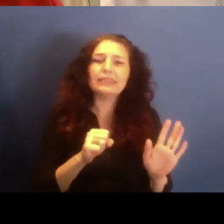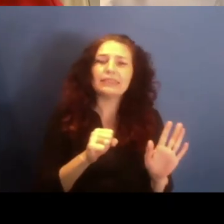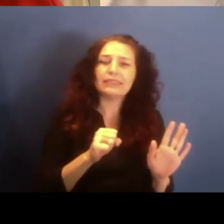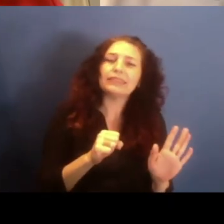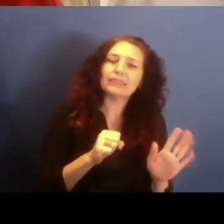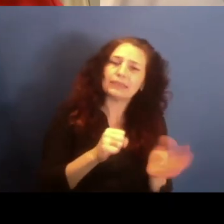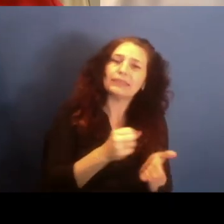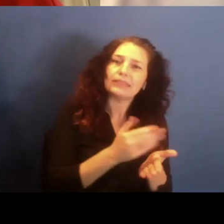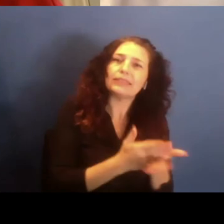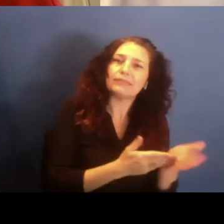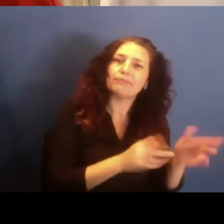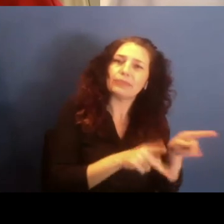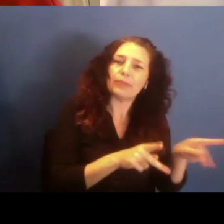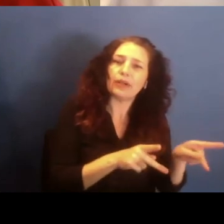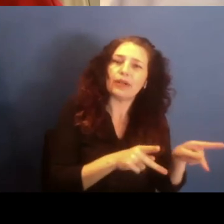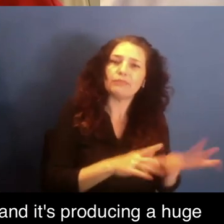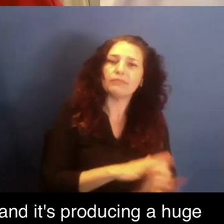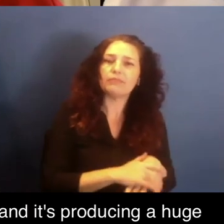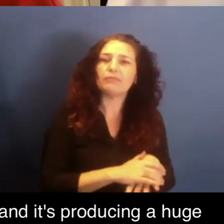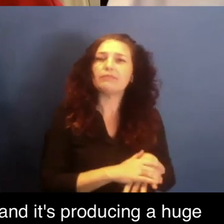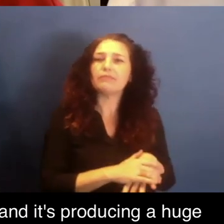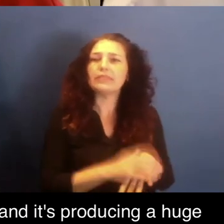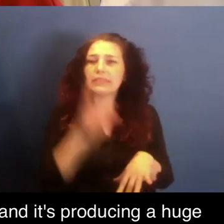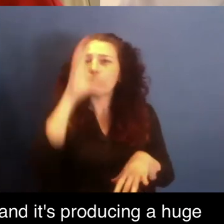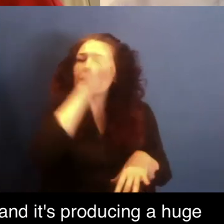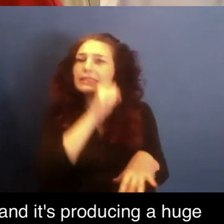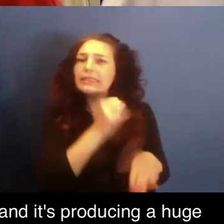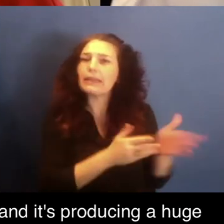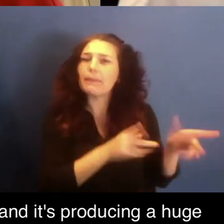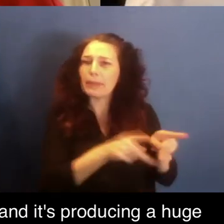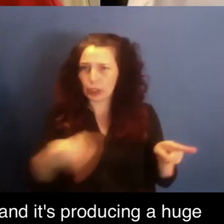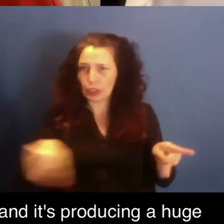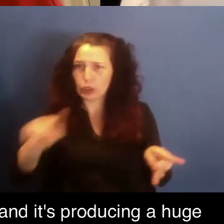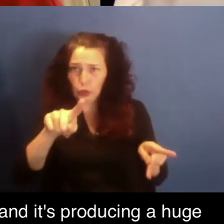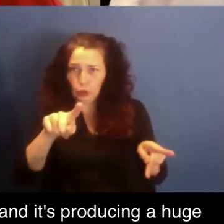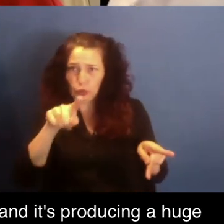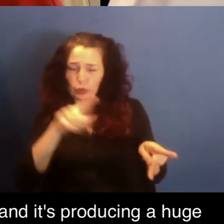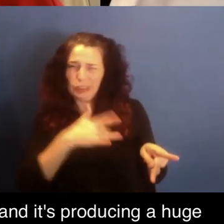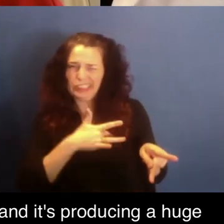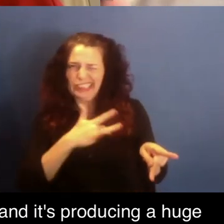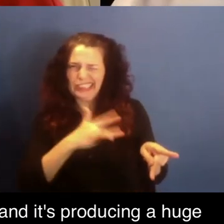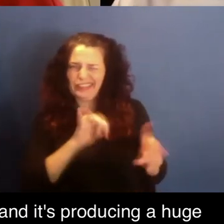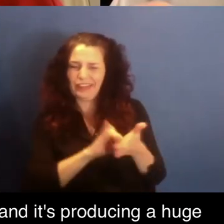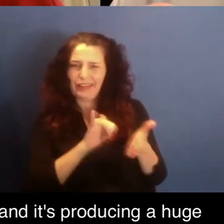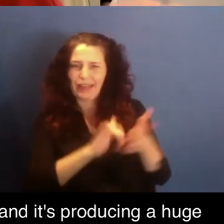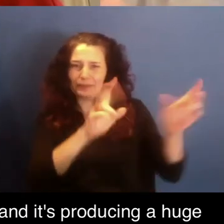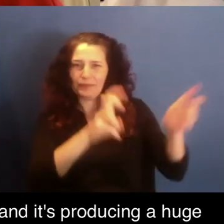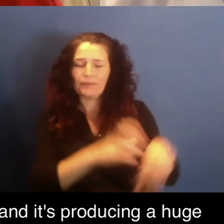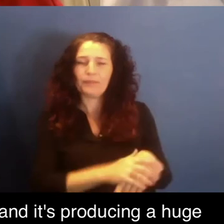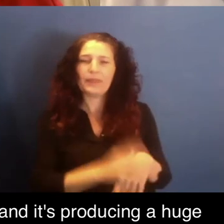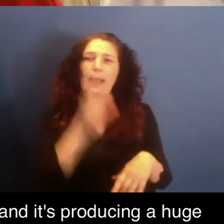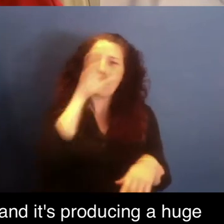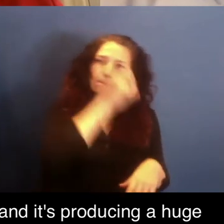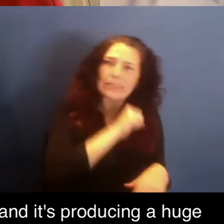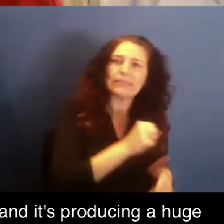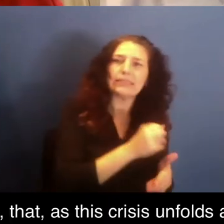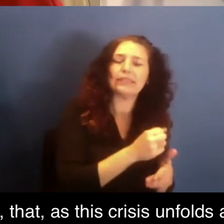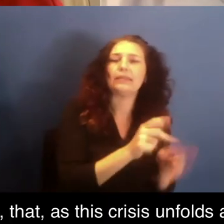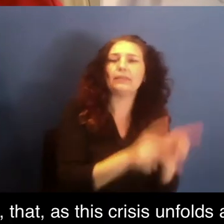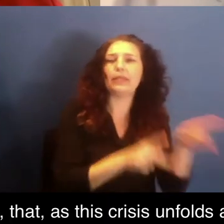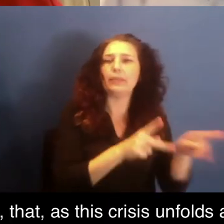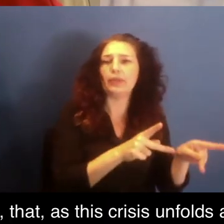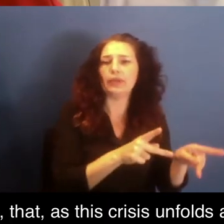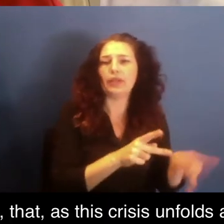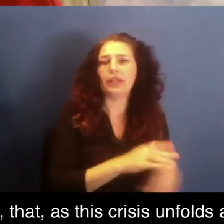you know, it's, you know, it's missing people. Uh, but, and, and it's producing a huge support for government acting and doing